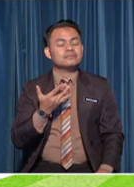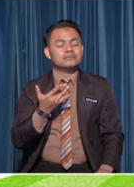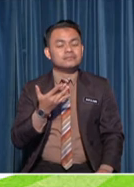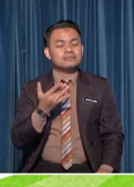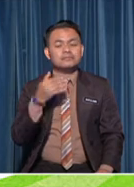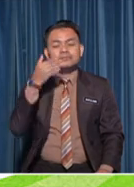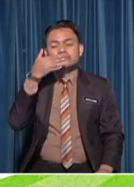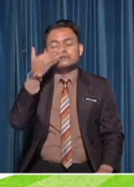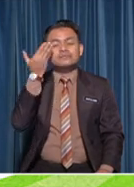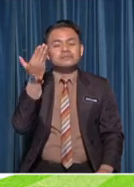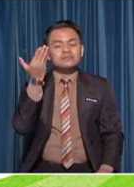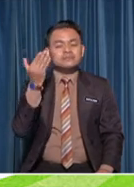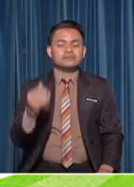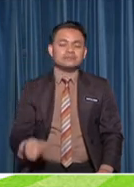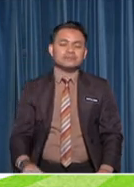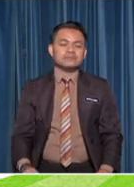smell,